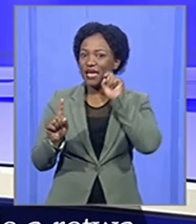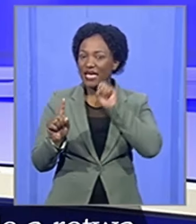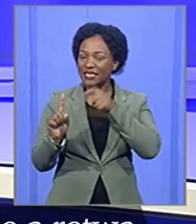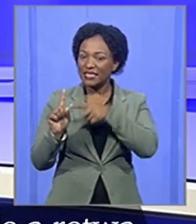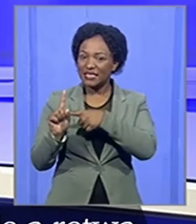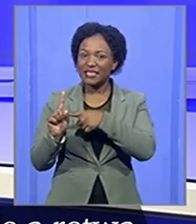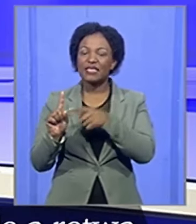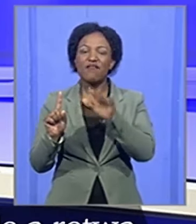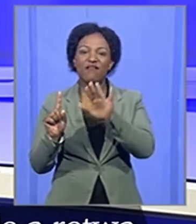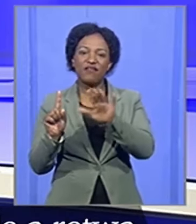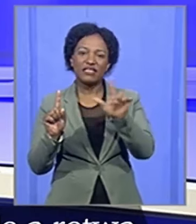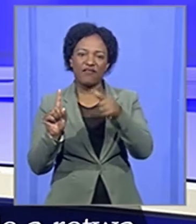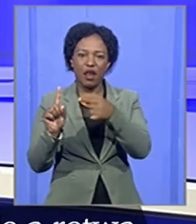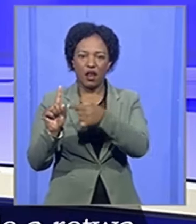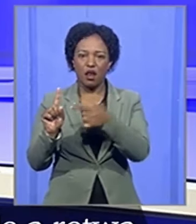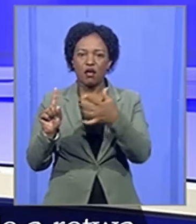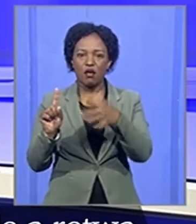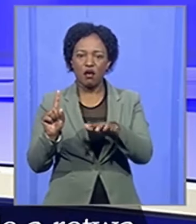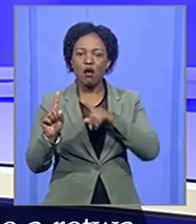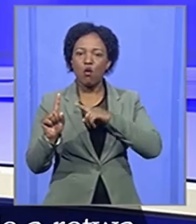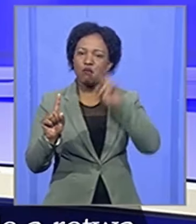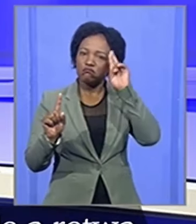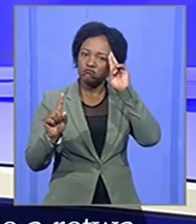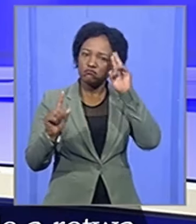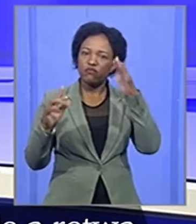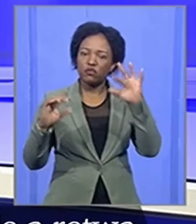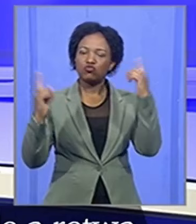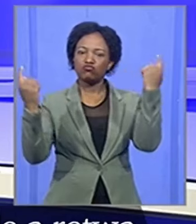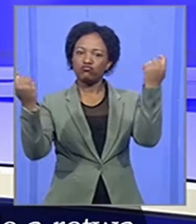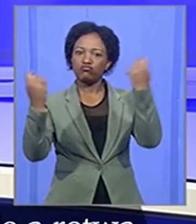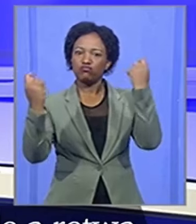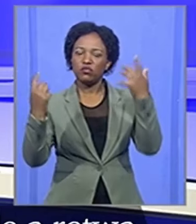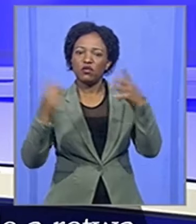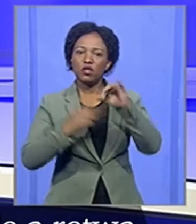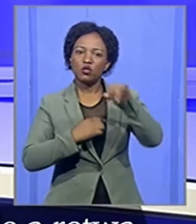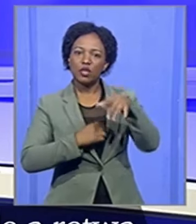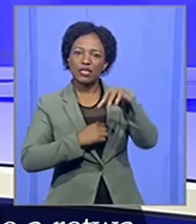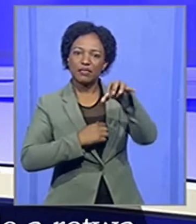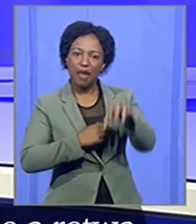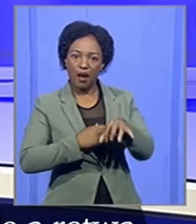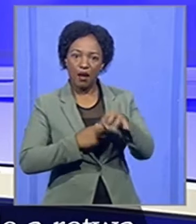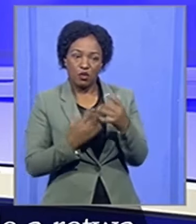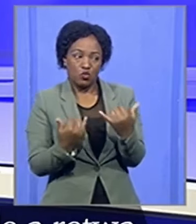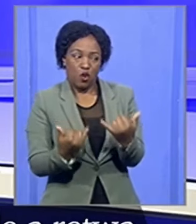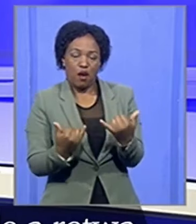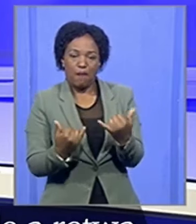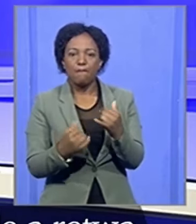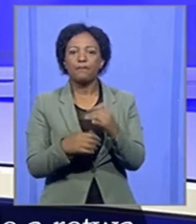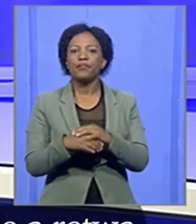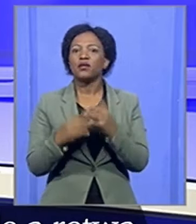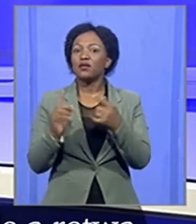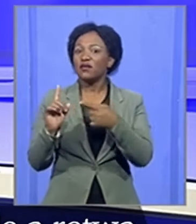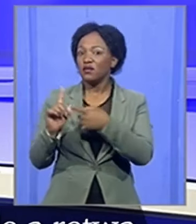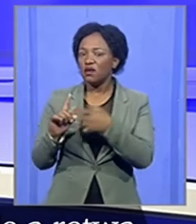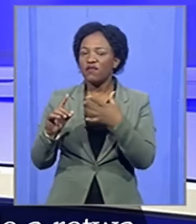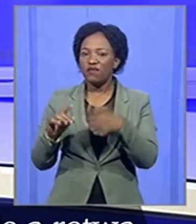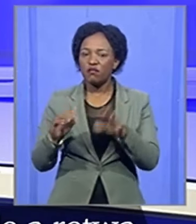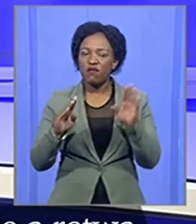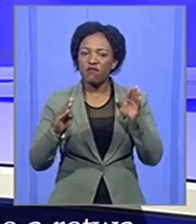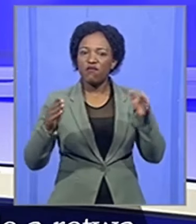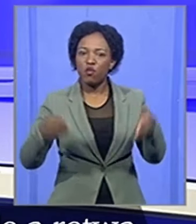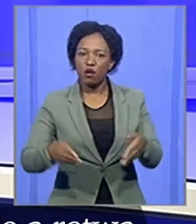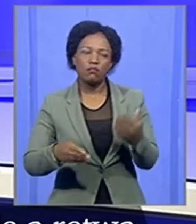57 o be a gopola le go keteka tirelong ya segopotšo yeo bego e swaretšwe ka Johannesburg pejana le hono. Thobela o robetše boroko jo bogolo bekeng